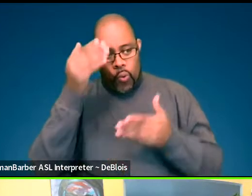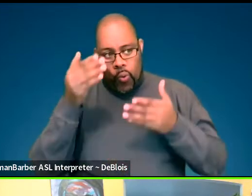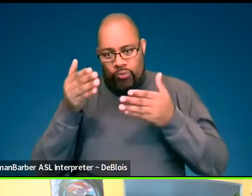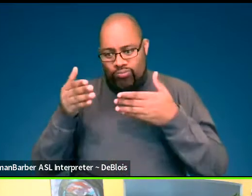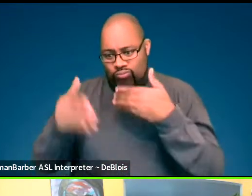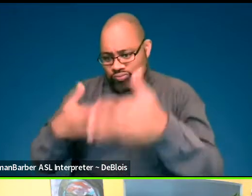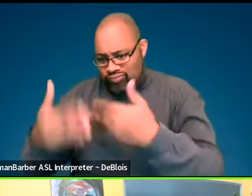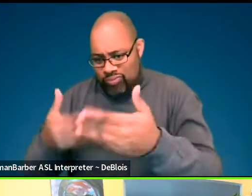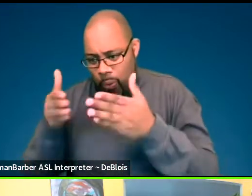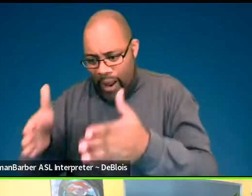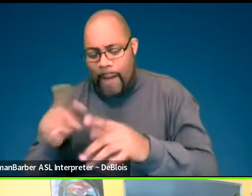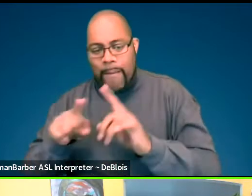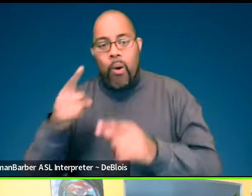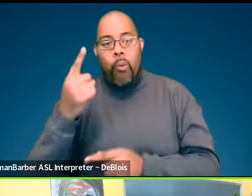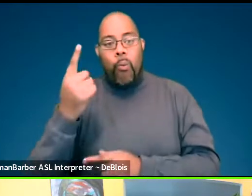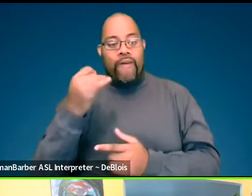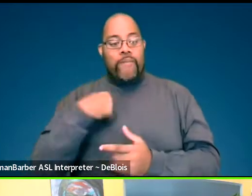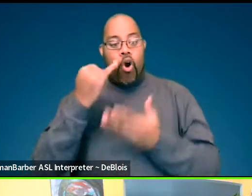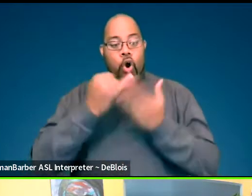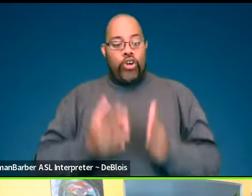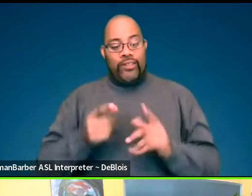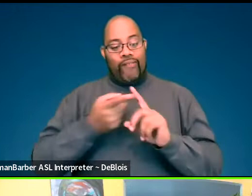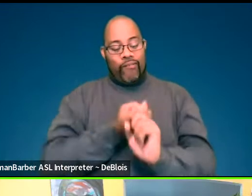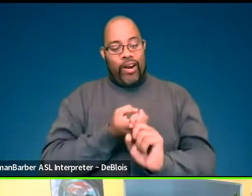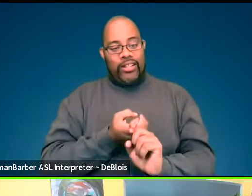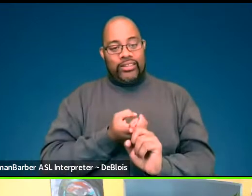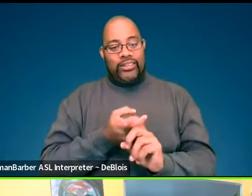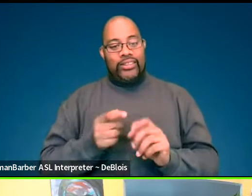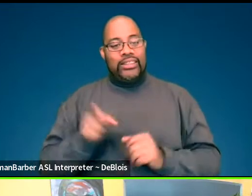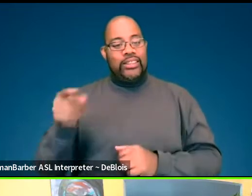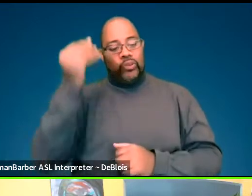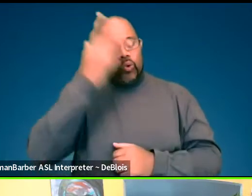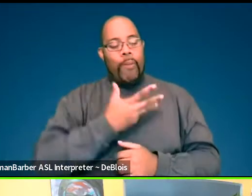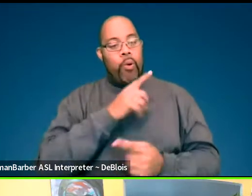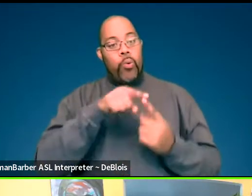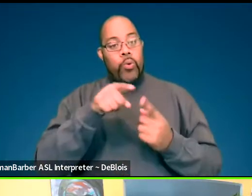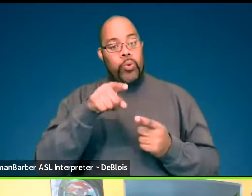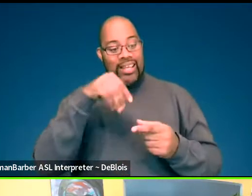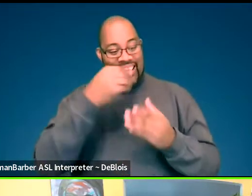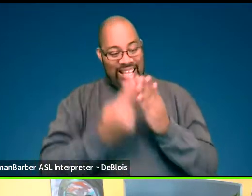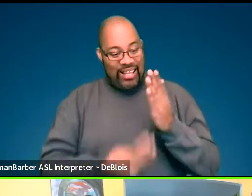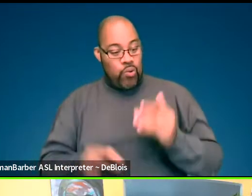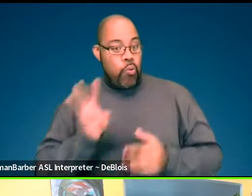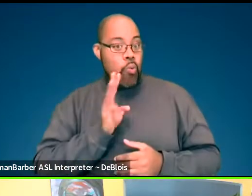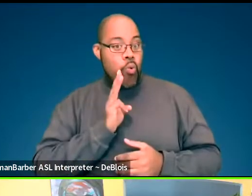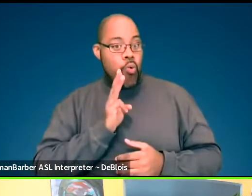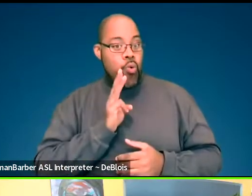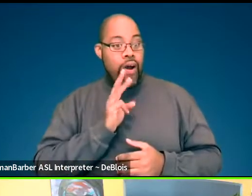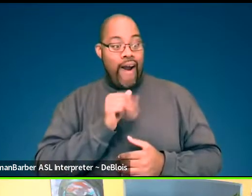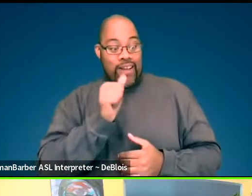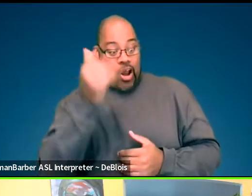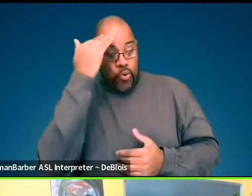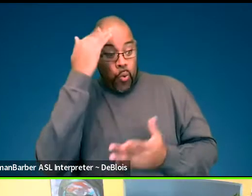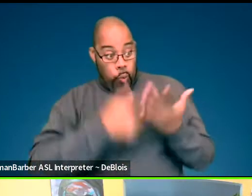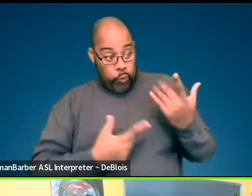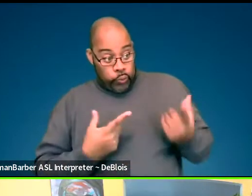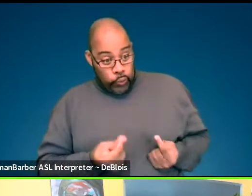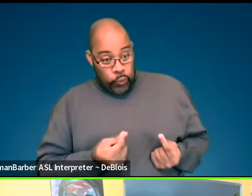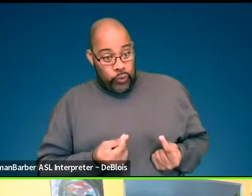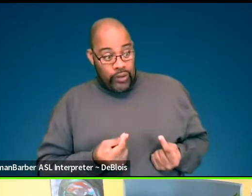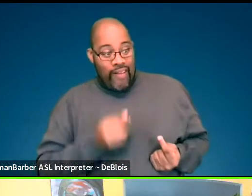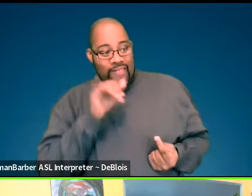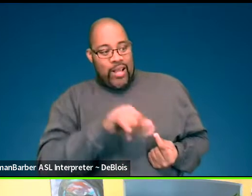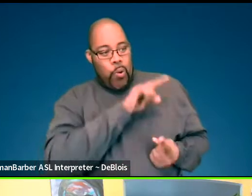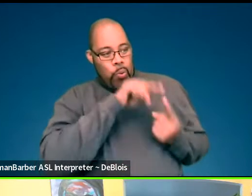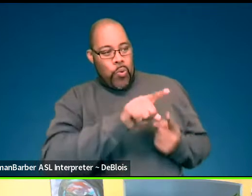it. But one of my artist friends, LaVon Bell, she told me when you get into the waters of not knowing what you're doing, that's